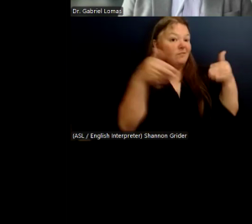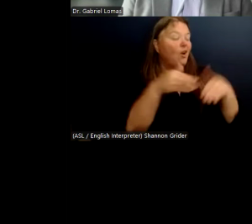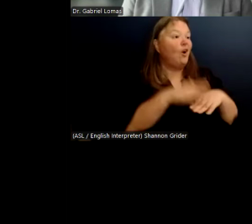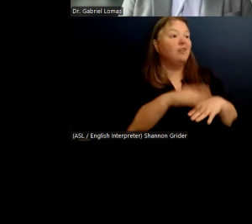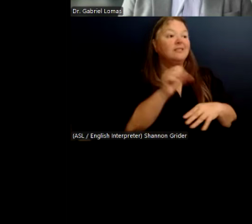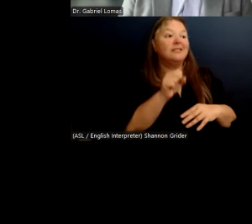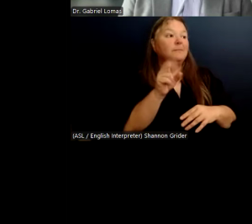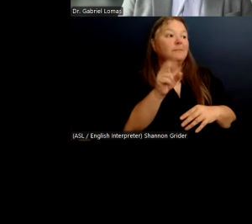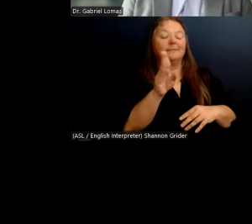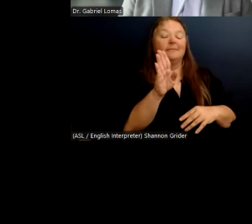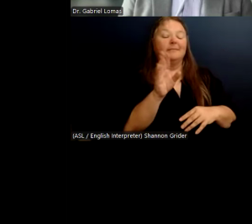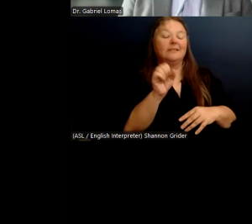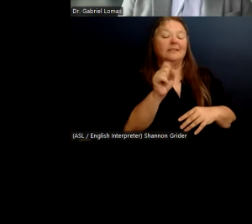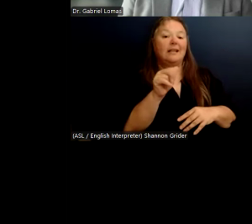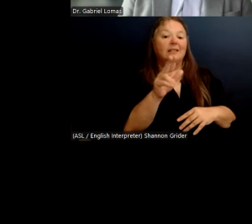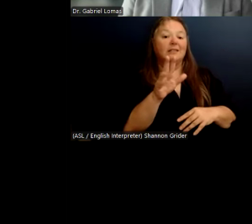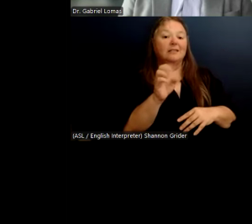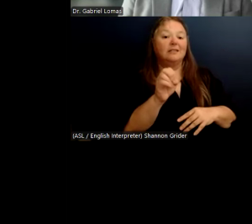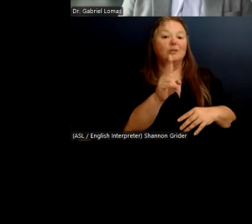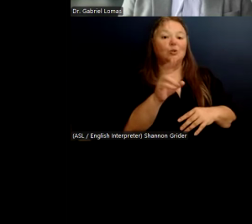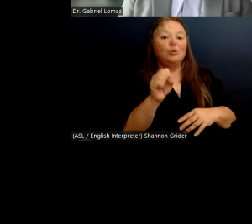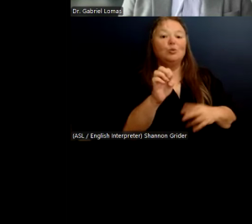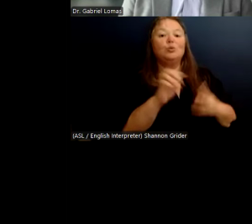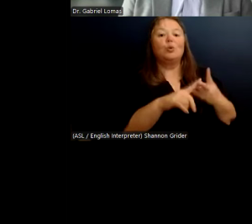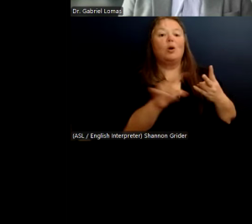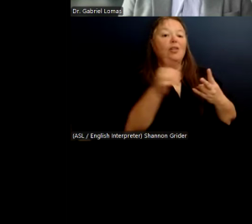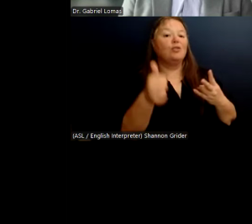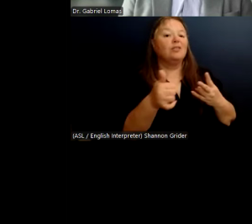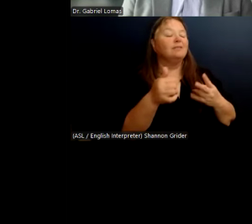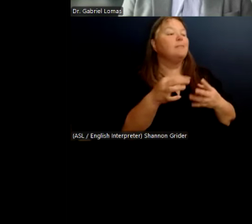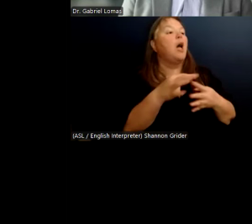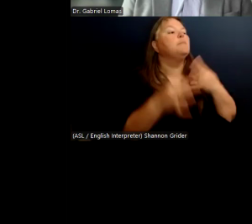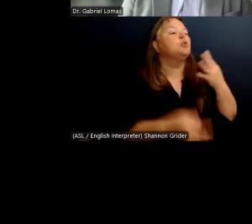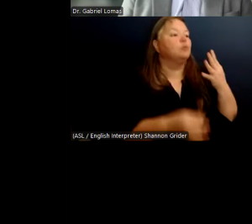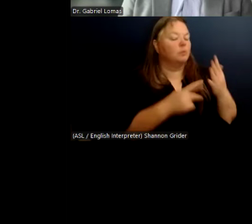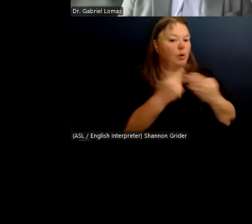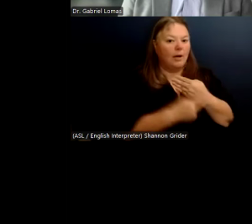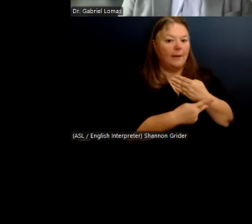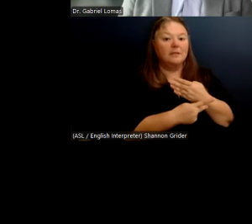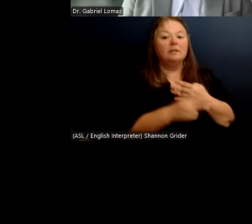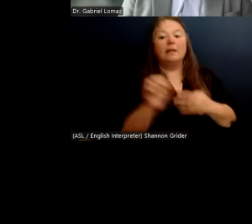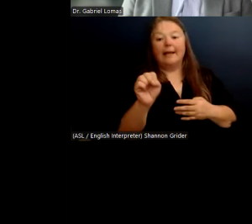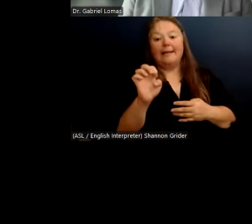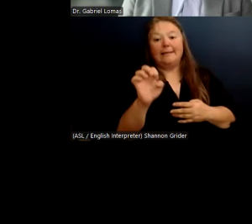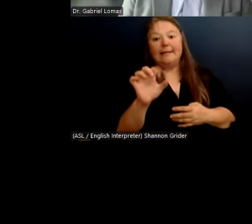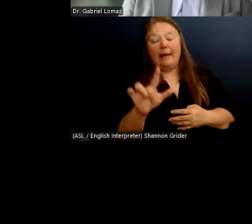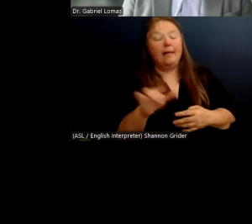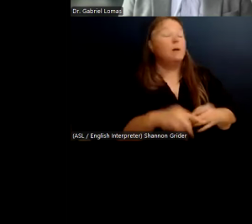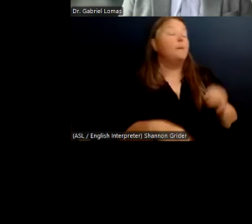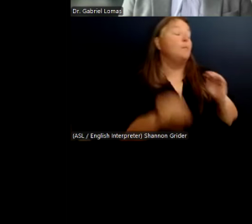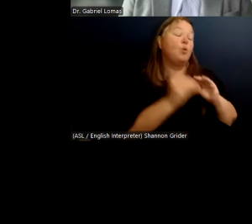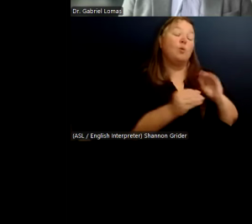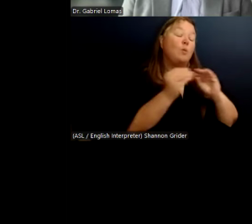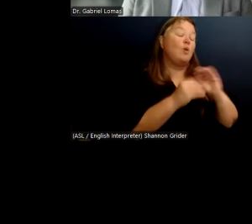of individuals end up being incarcerated for. Plus, as Dr. Lomas said, the SEL programs, more and more, even at schools